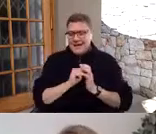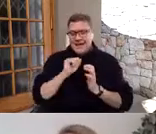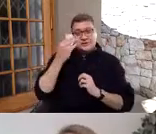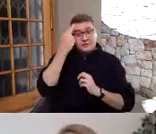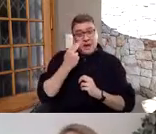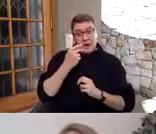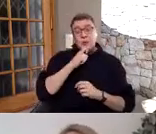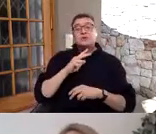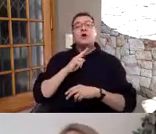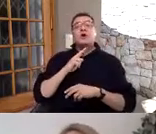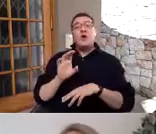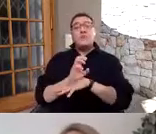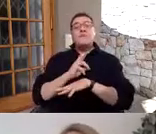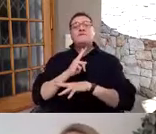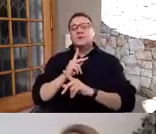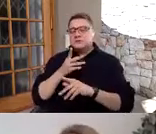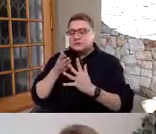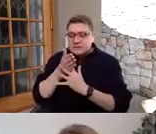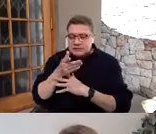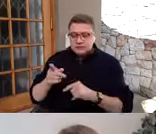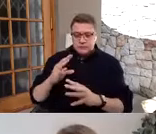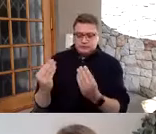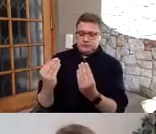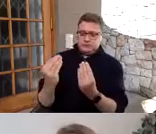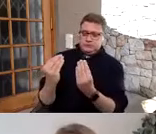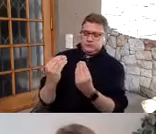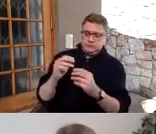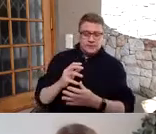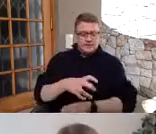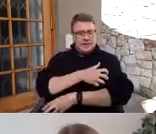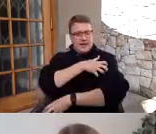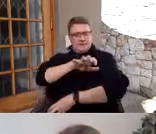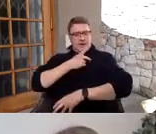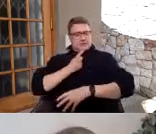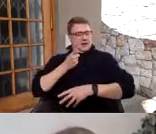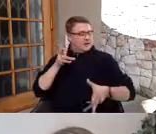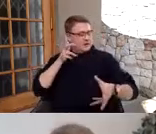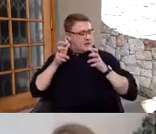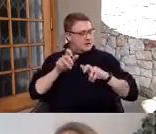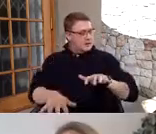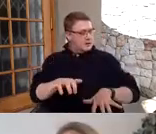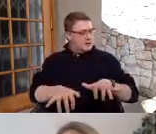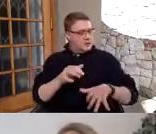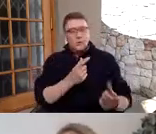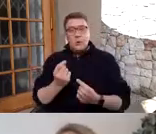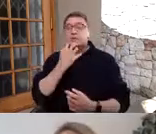accessibility features to empower himself and do what he does. And what he does is amazing. And it's really exciting to